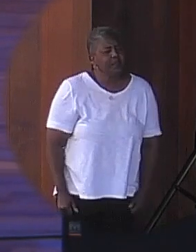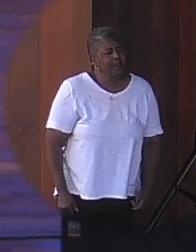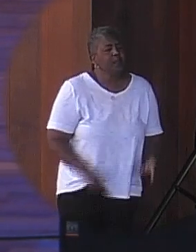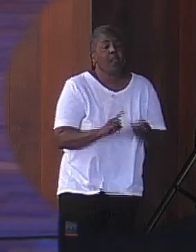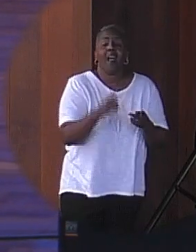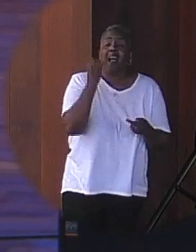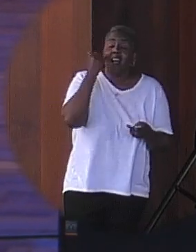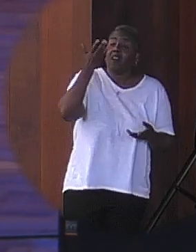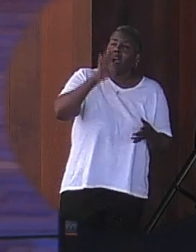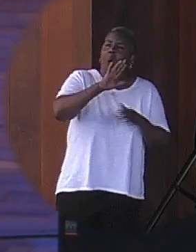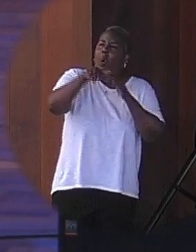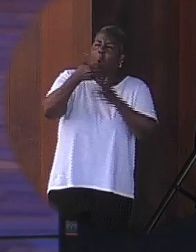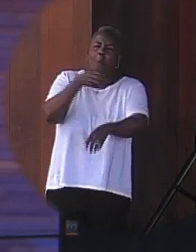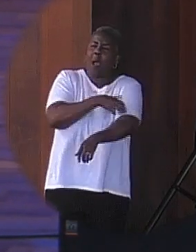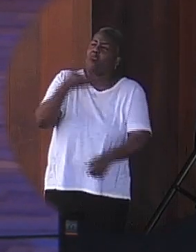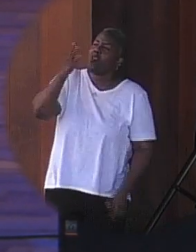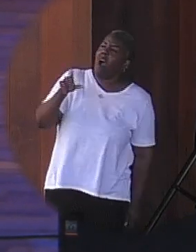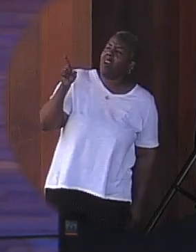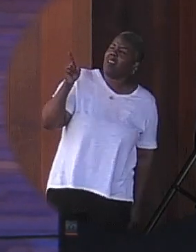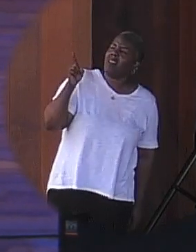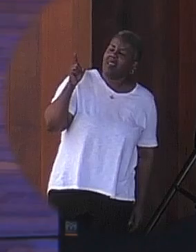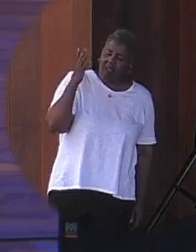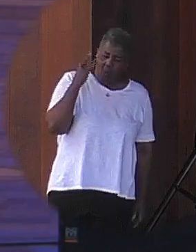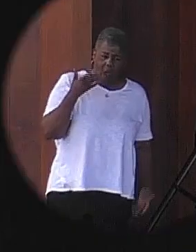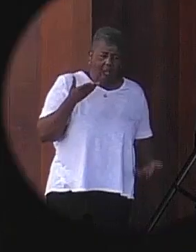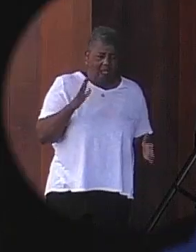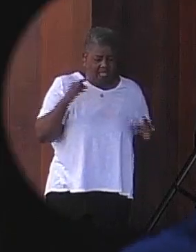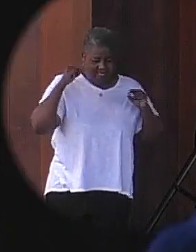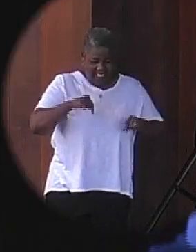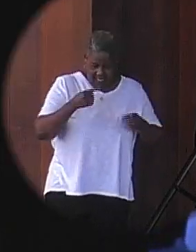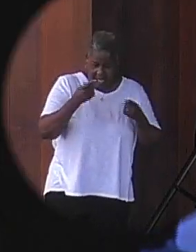If God is omnipotent, why didn't God stop this?